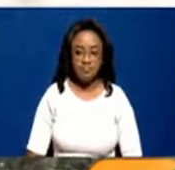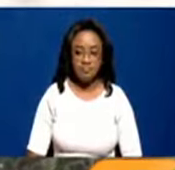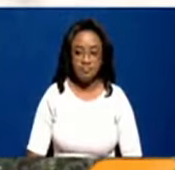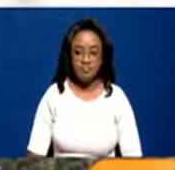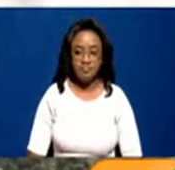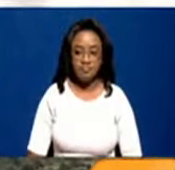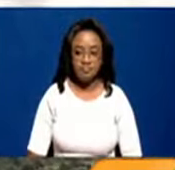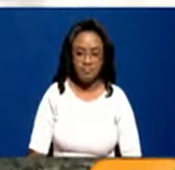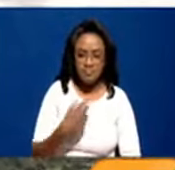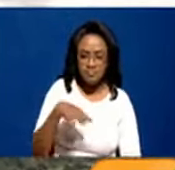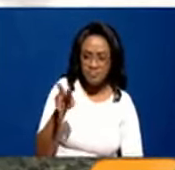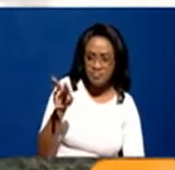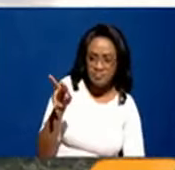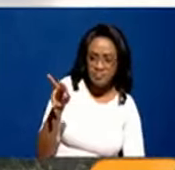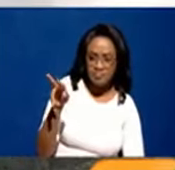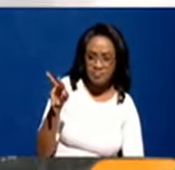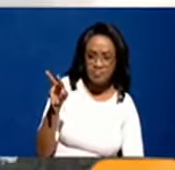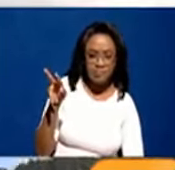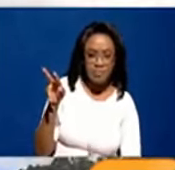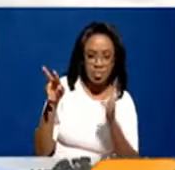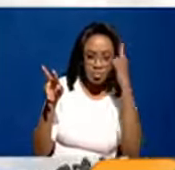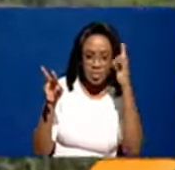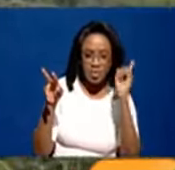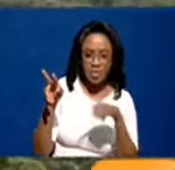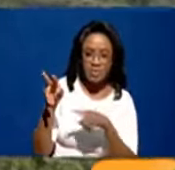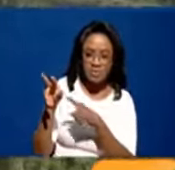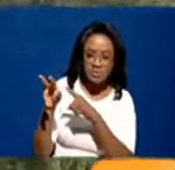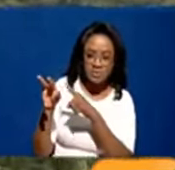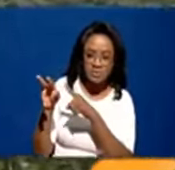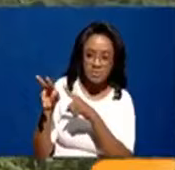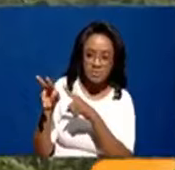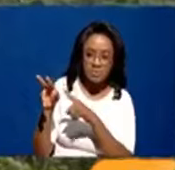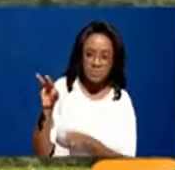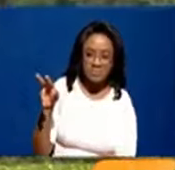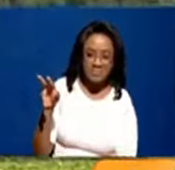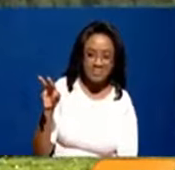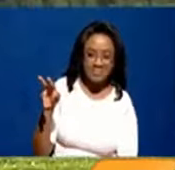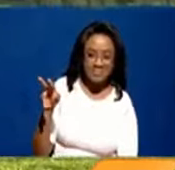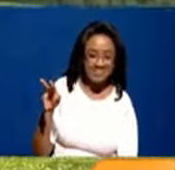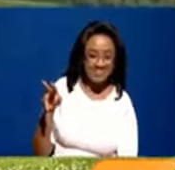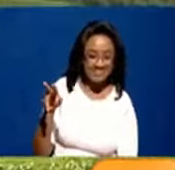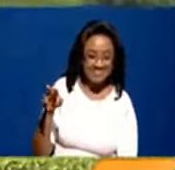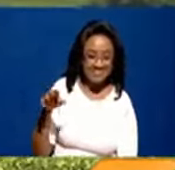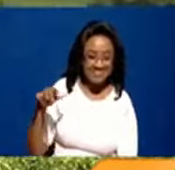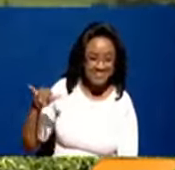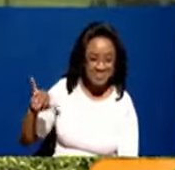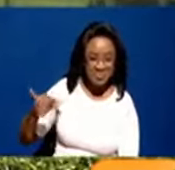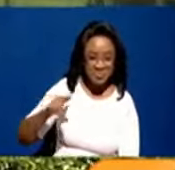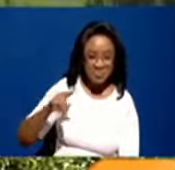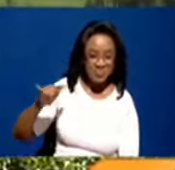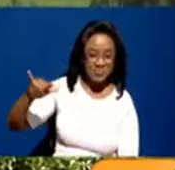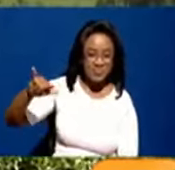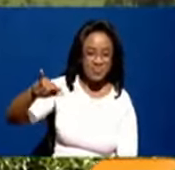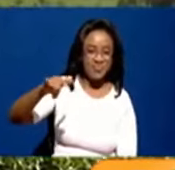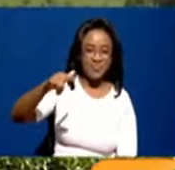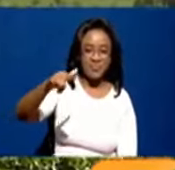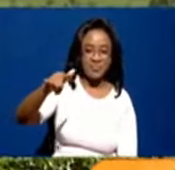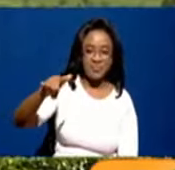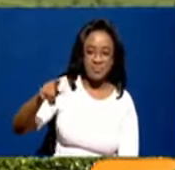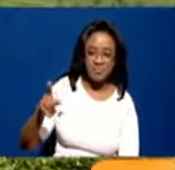At first glance, this may look like a high-flying hobby for the tea growers at Kipkebe area in Nyamira